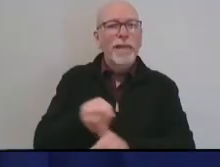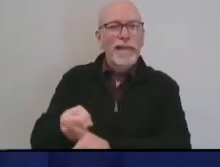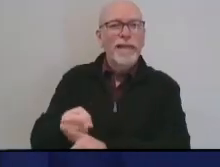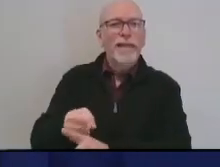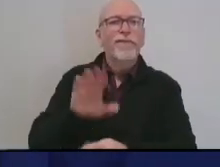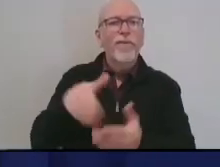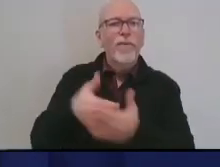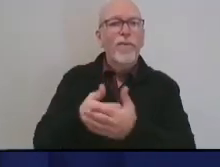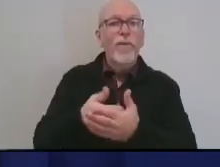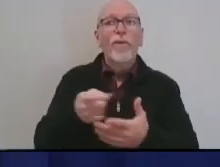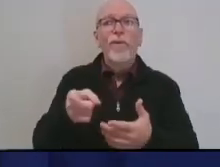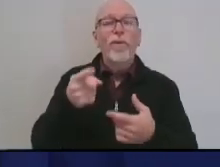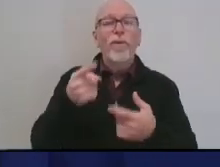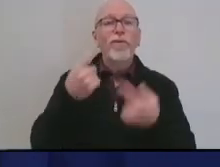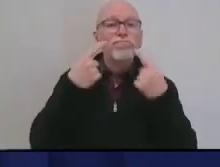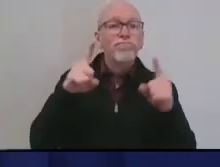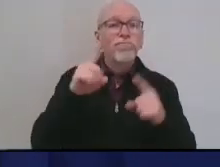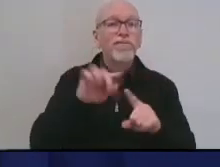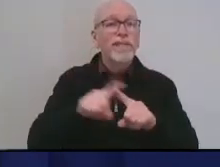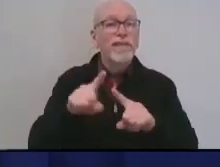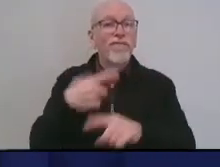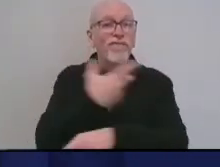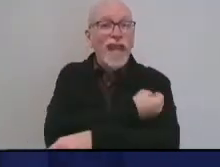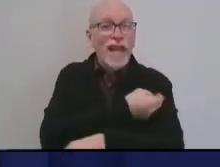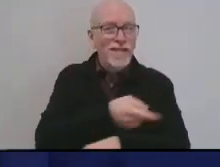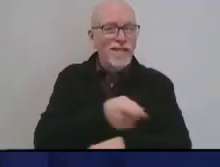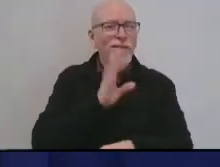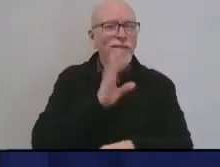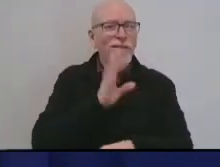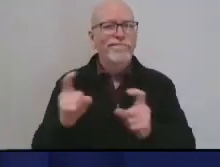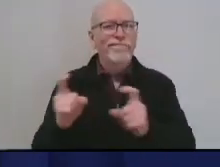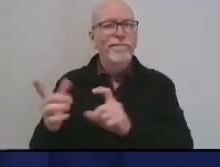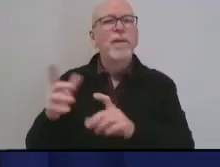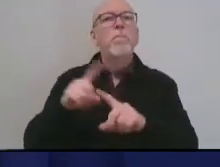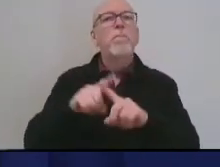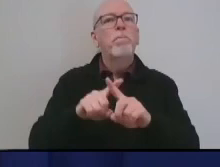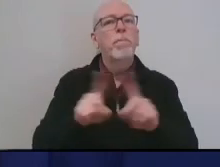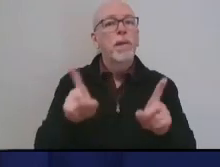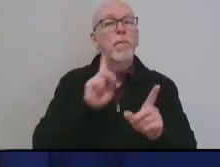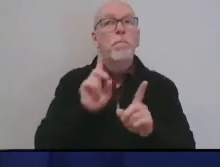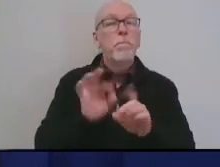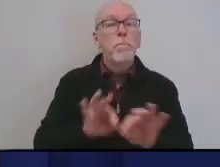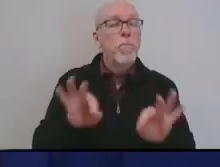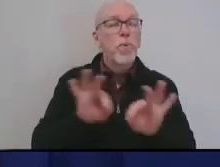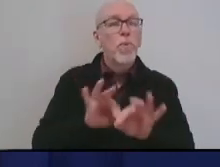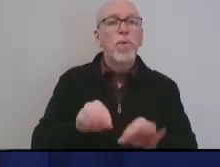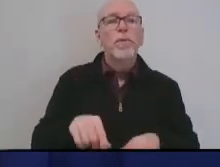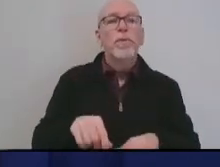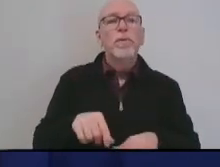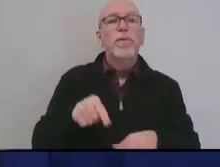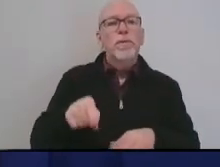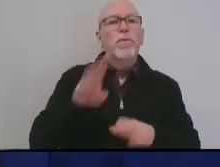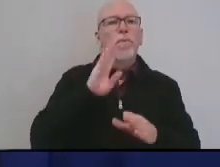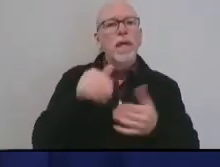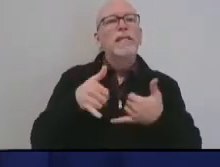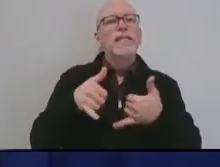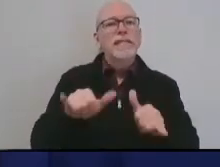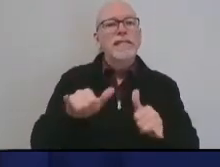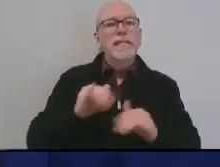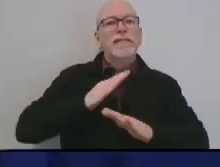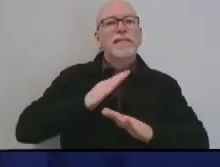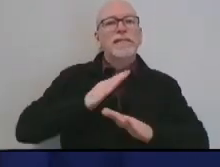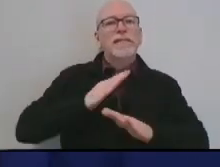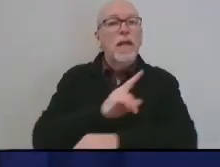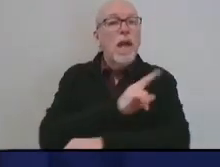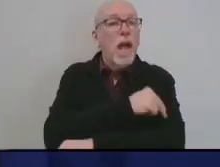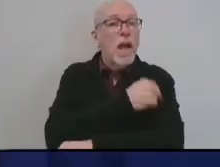of these different vaccines, but the important thing is that they will still continue to prevent hospitalization, severe disease, and